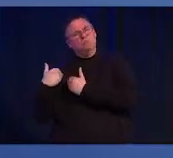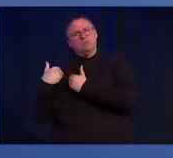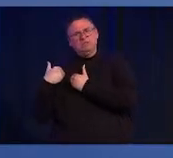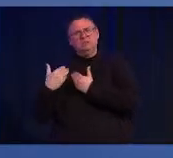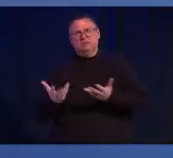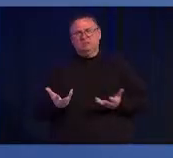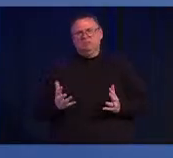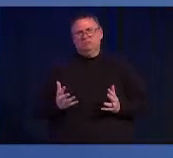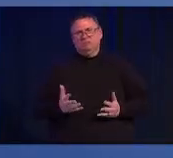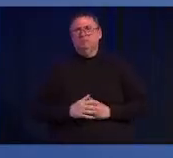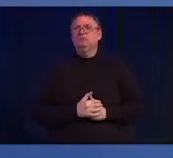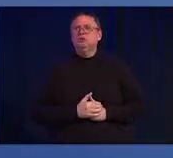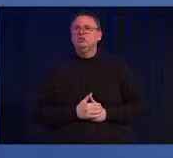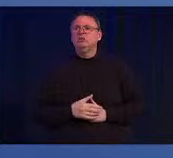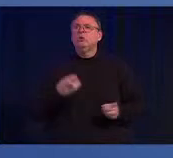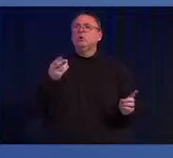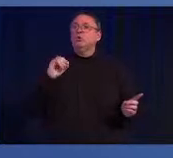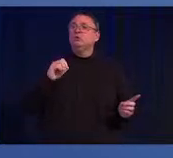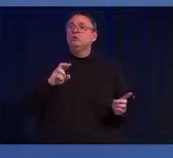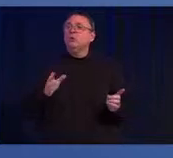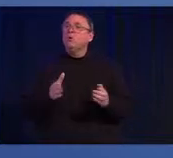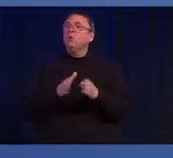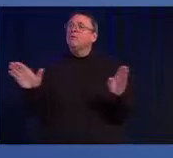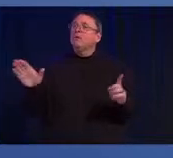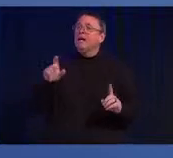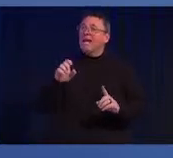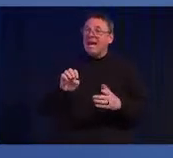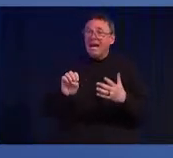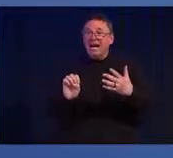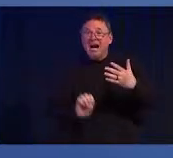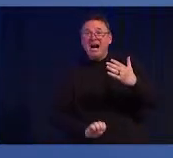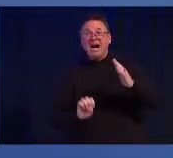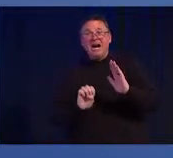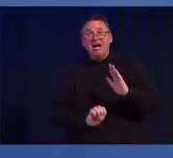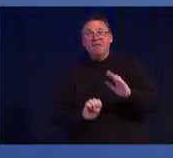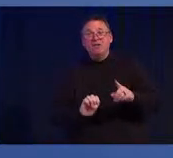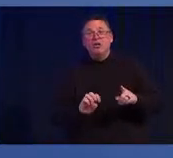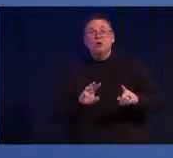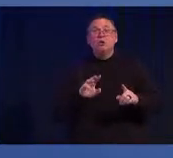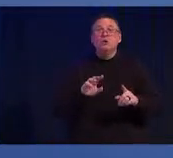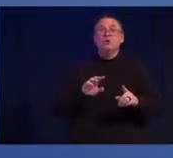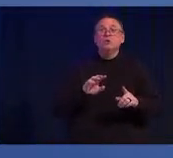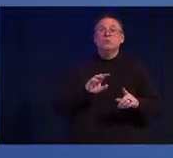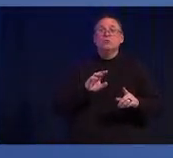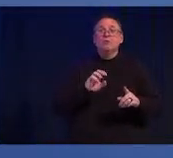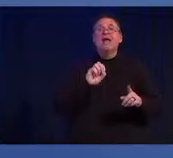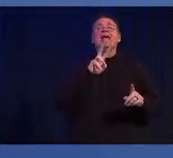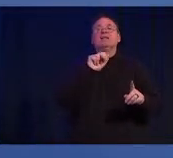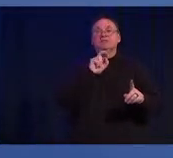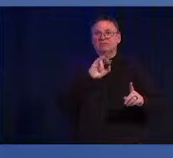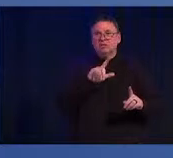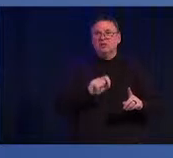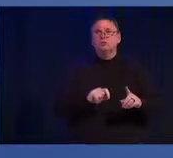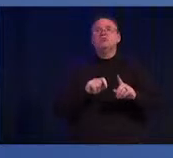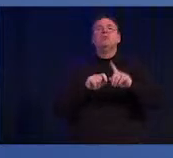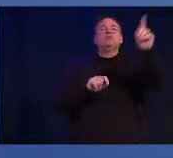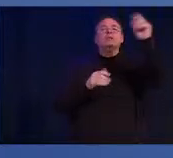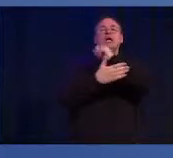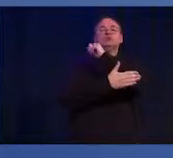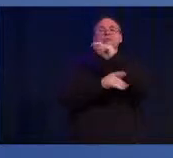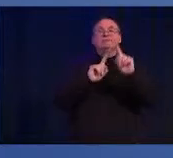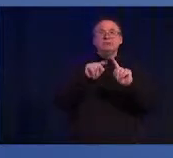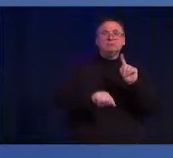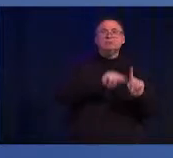Hoosiers across the political spectrum, from Evansville, Wheatfield, Milton, and Franklin to Greenwood, Gaston, and